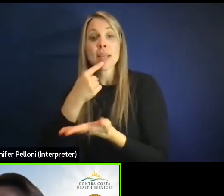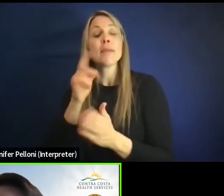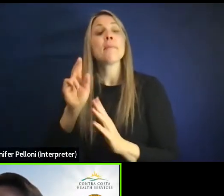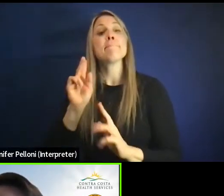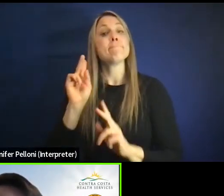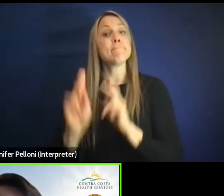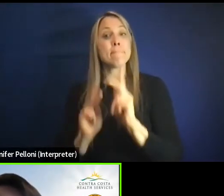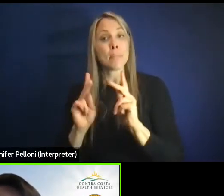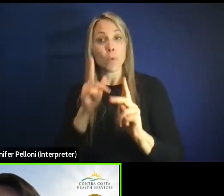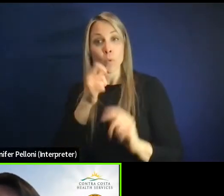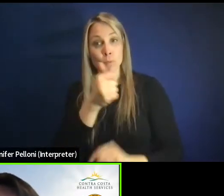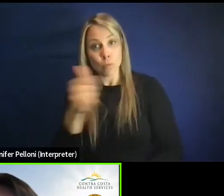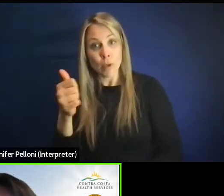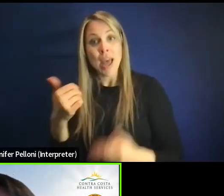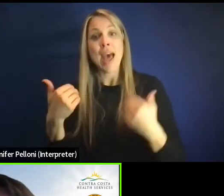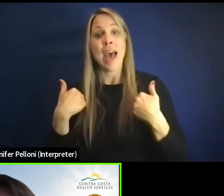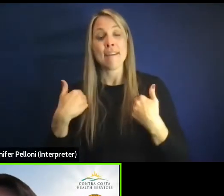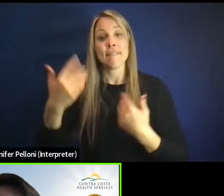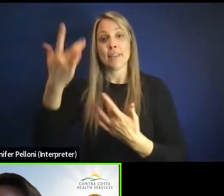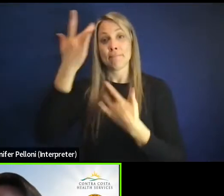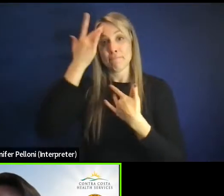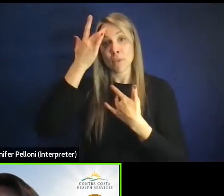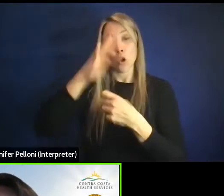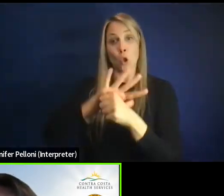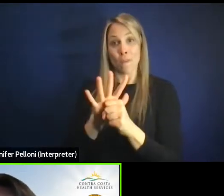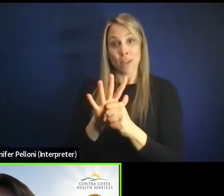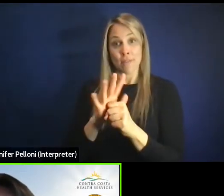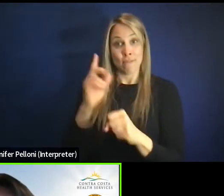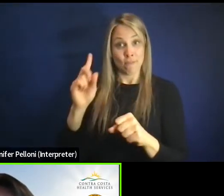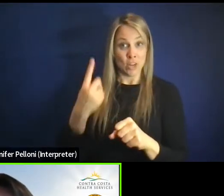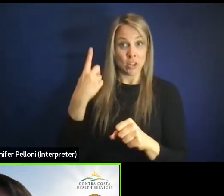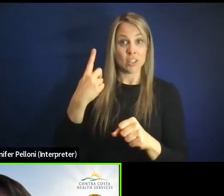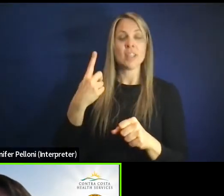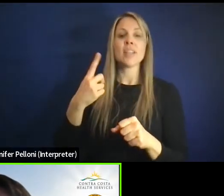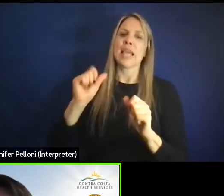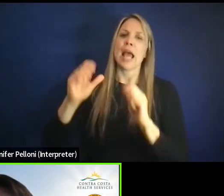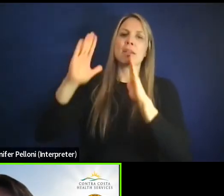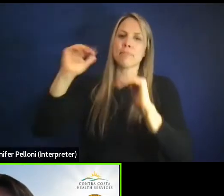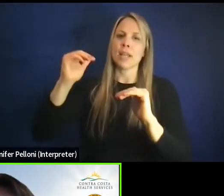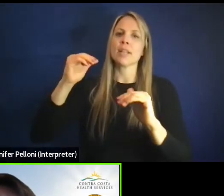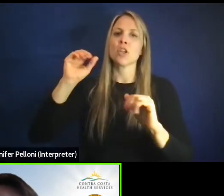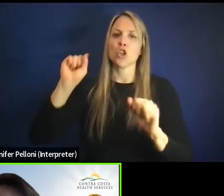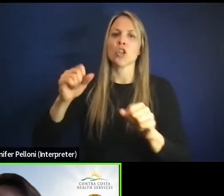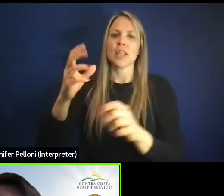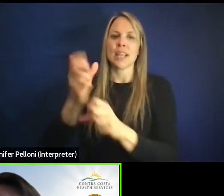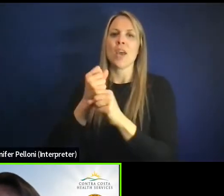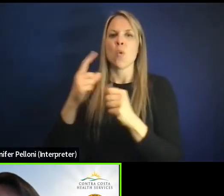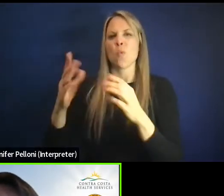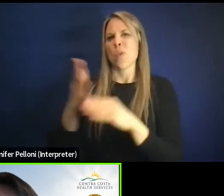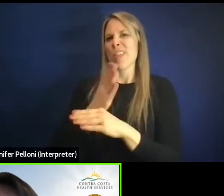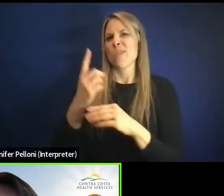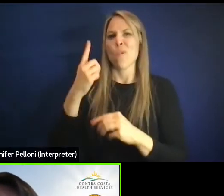had COVID infection once, they can expect to get reinfected within 1 to 2 years on